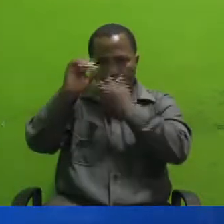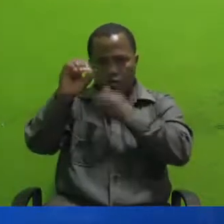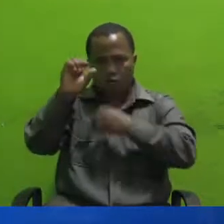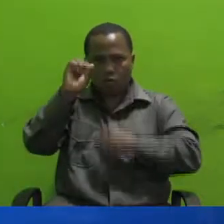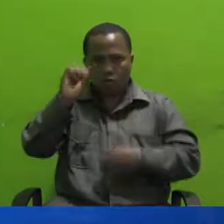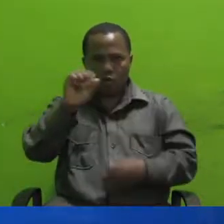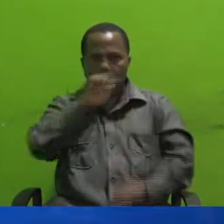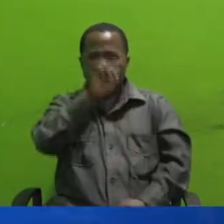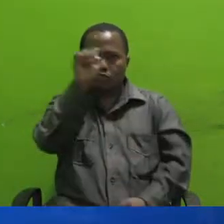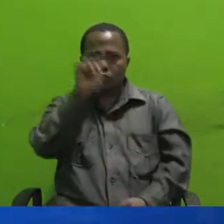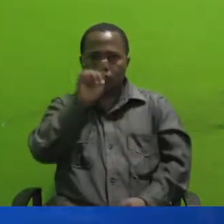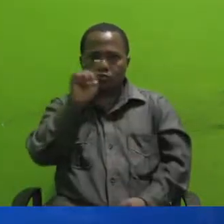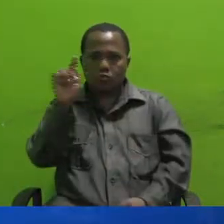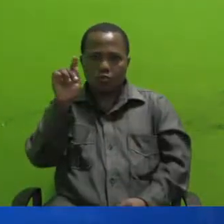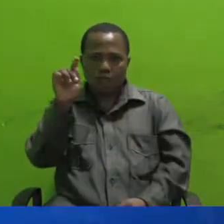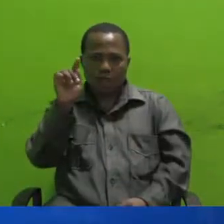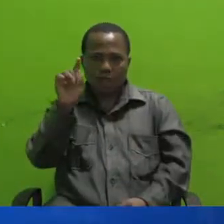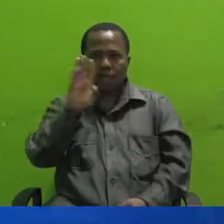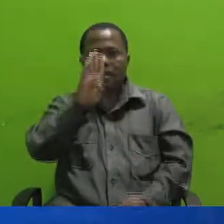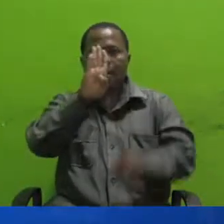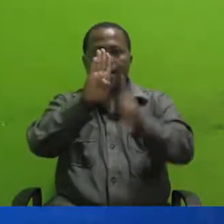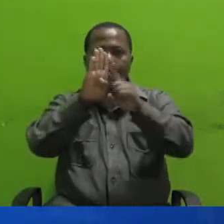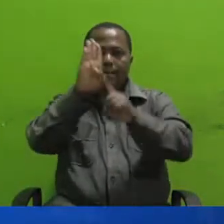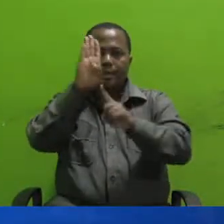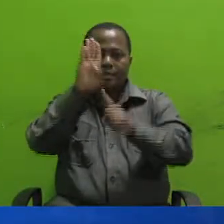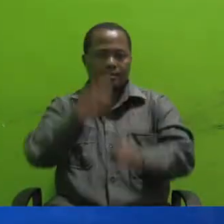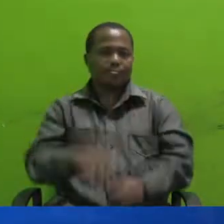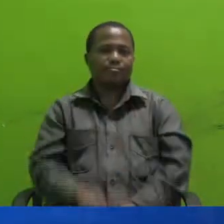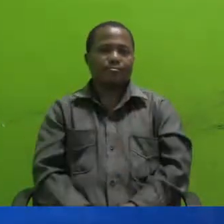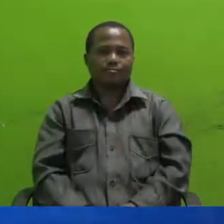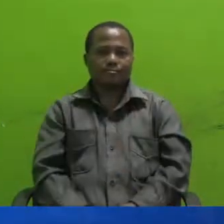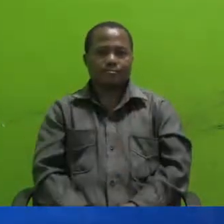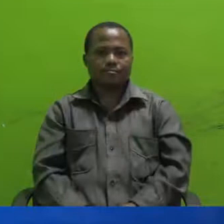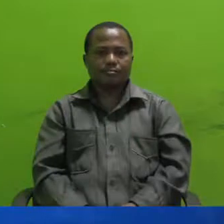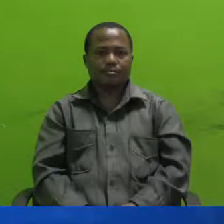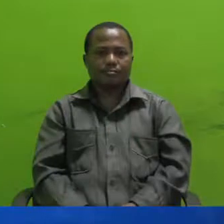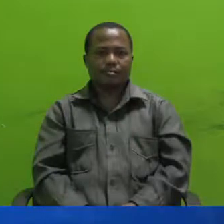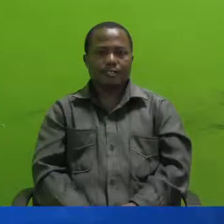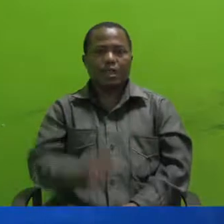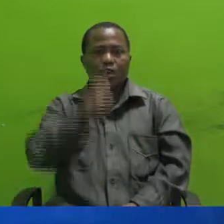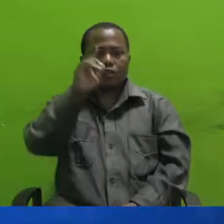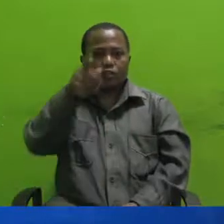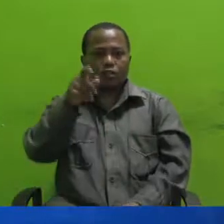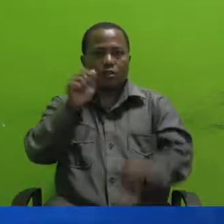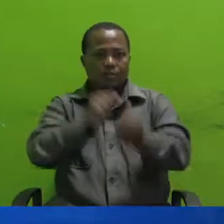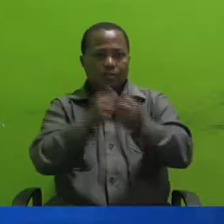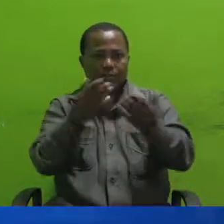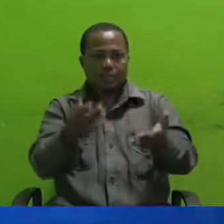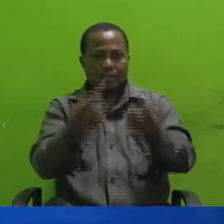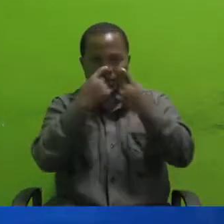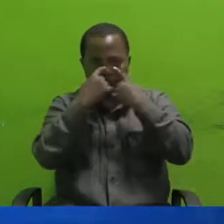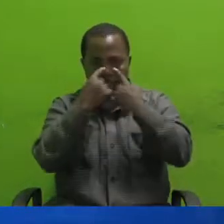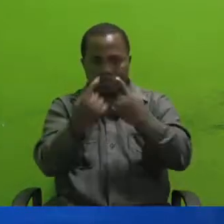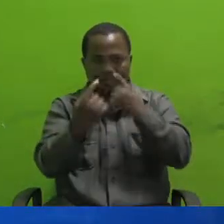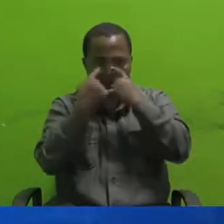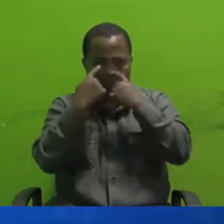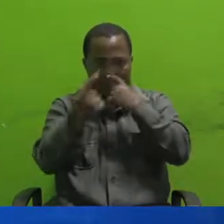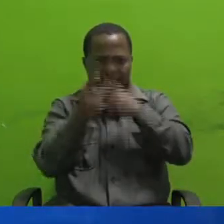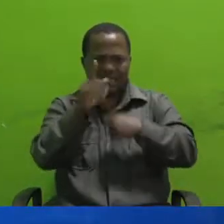cos squared beta. So the same thing here, we can see